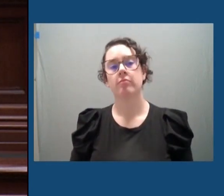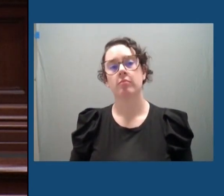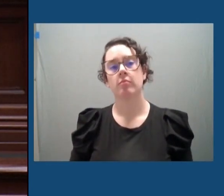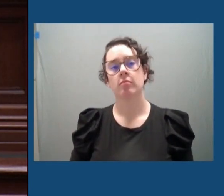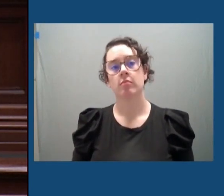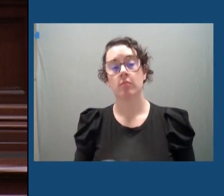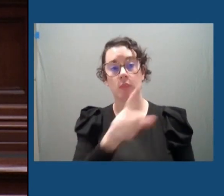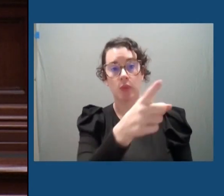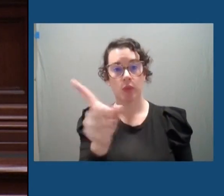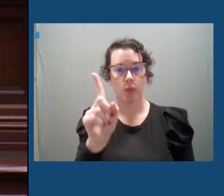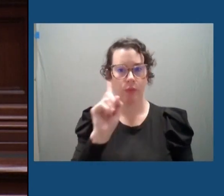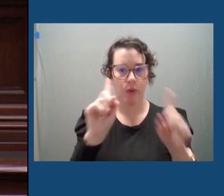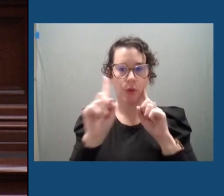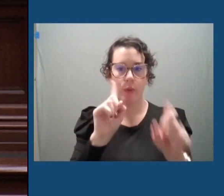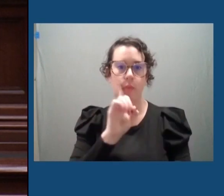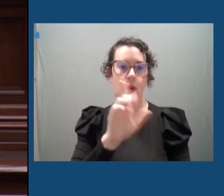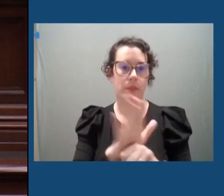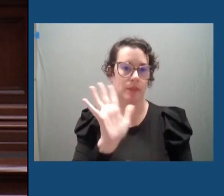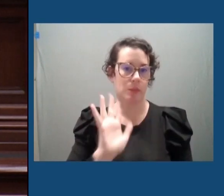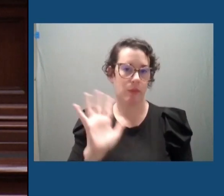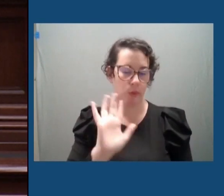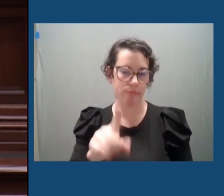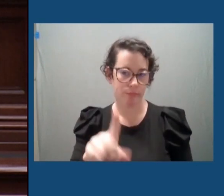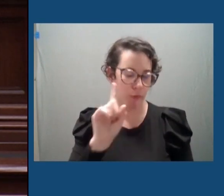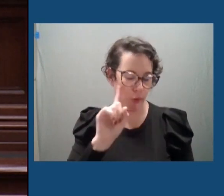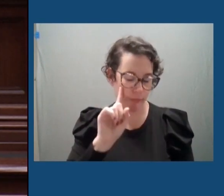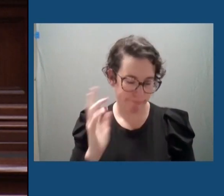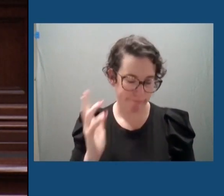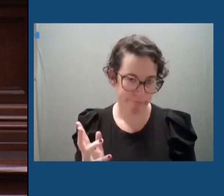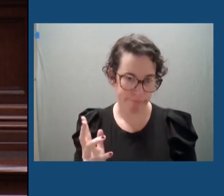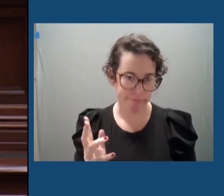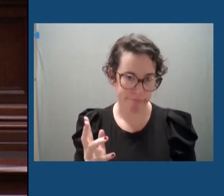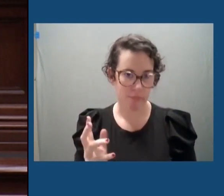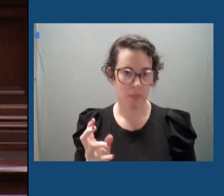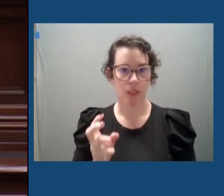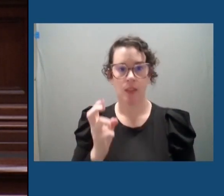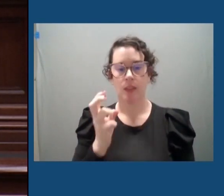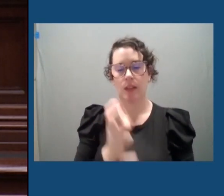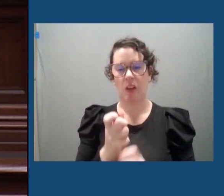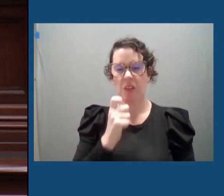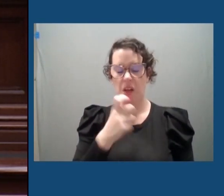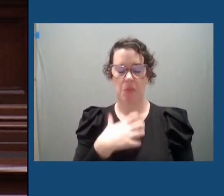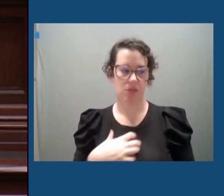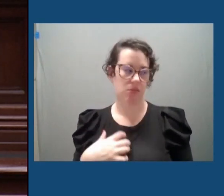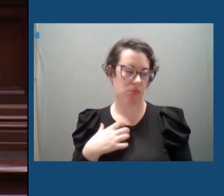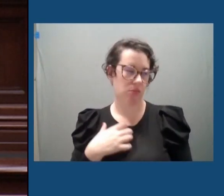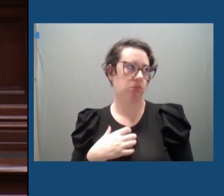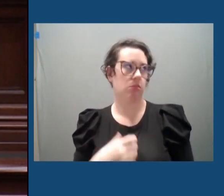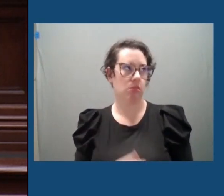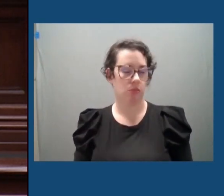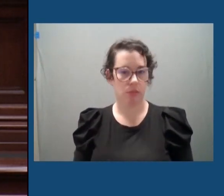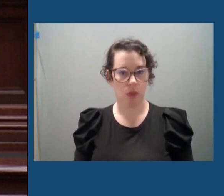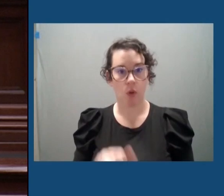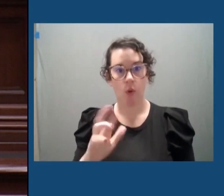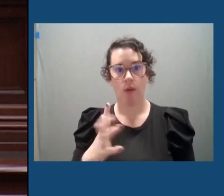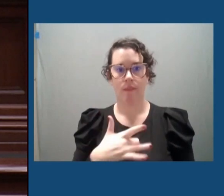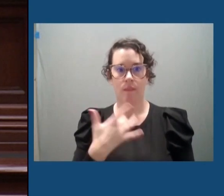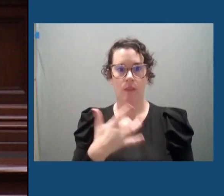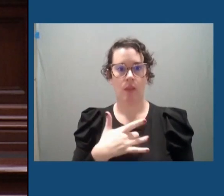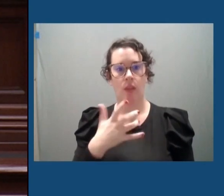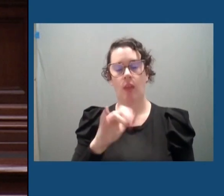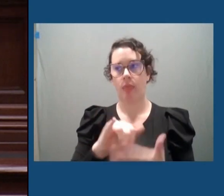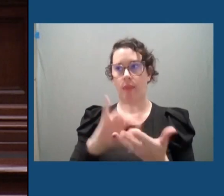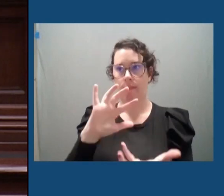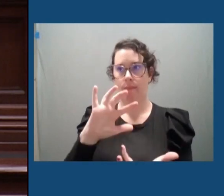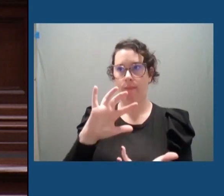You've heard promises before, and it's hard not to be cynical or feel overwhelmed by the swirl of chaos